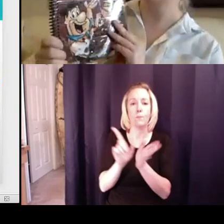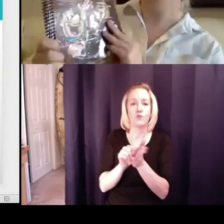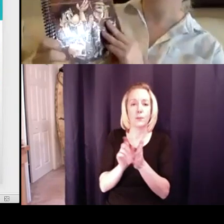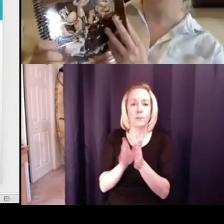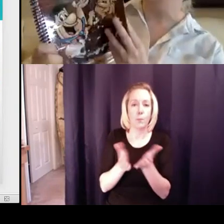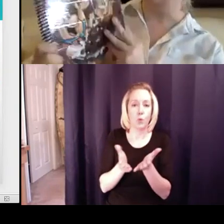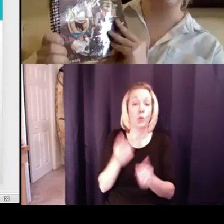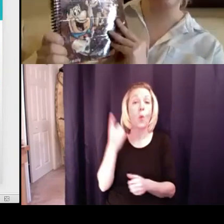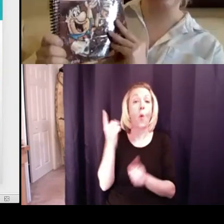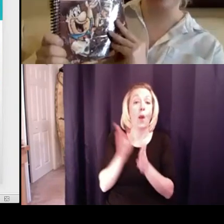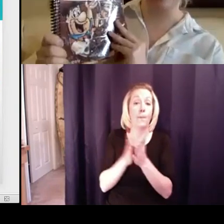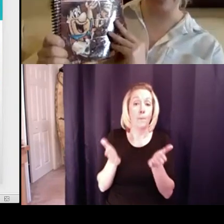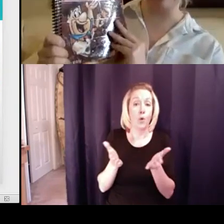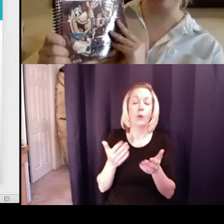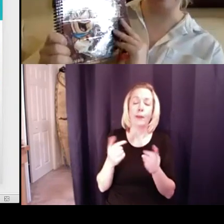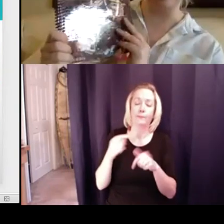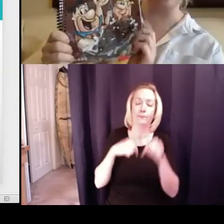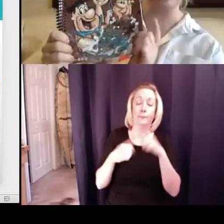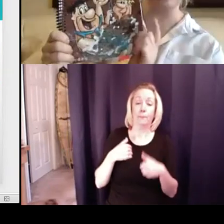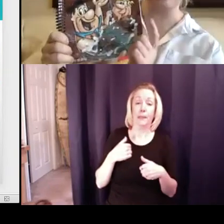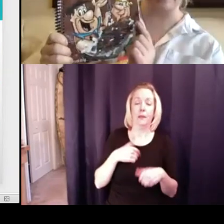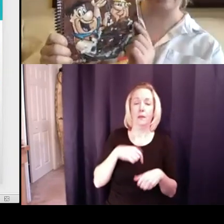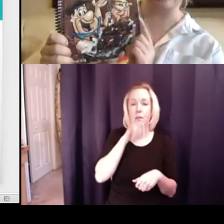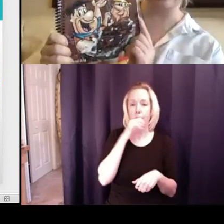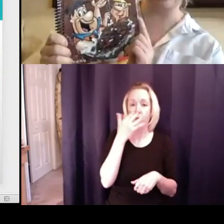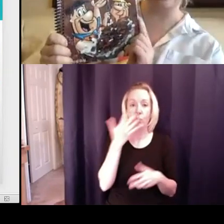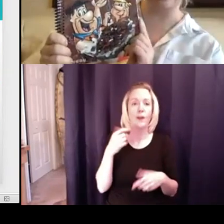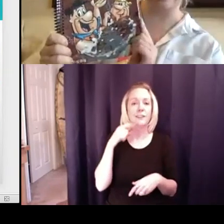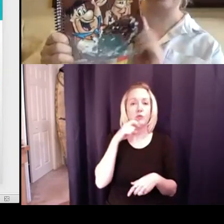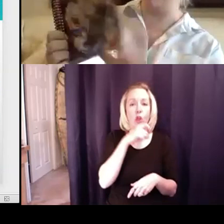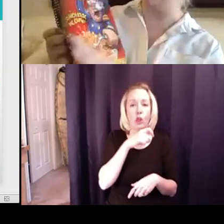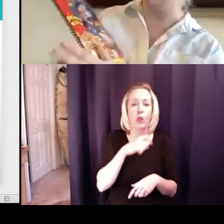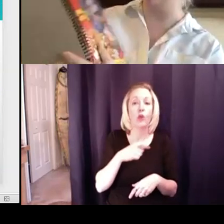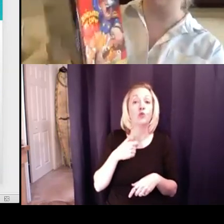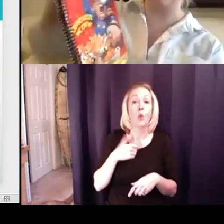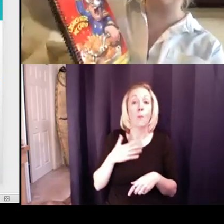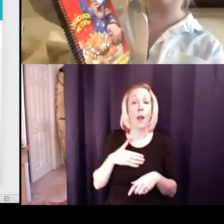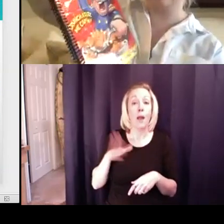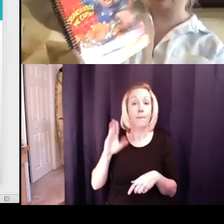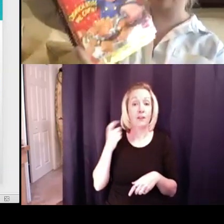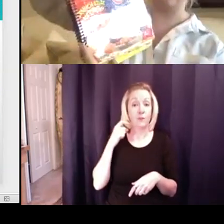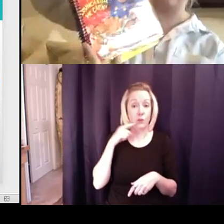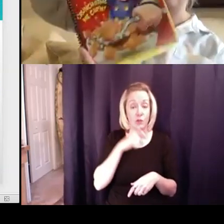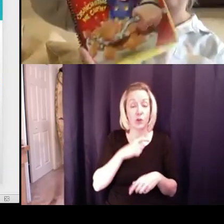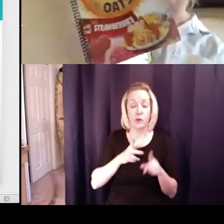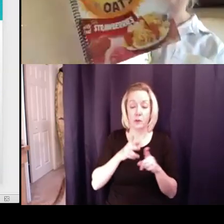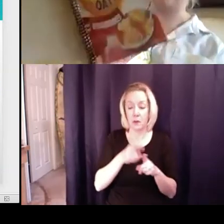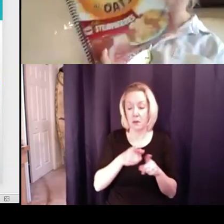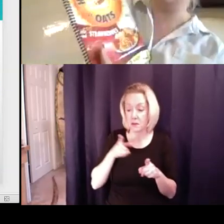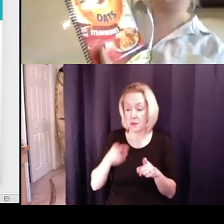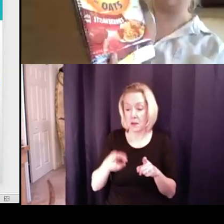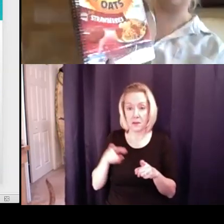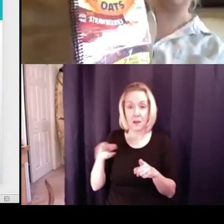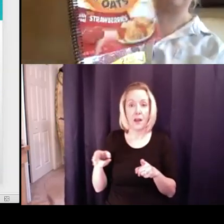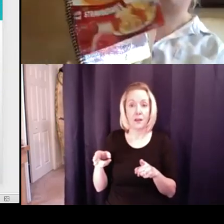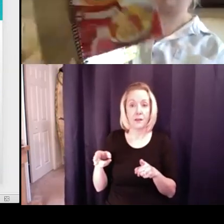cereal. So I eat lots of different types of cereal. So I started cutting out my cereal boxes, and I just